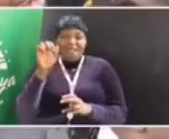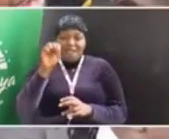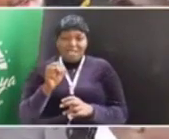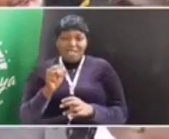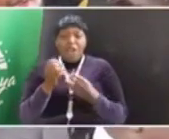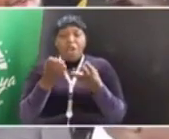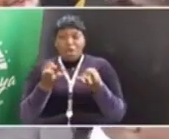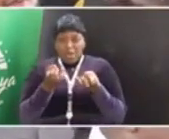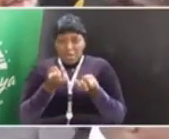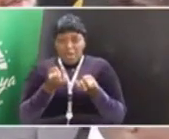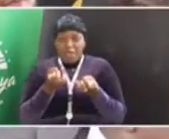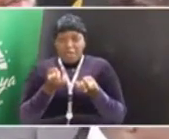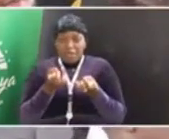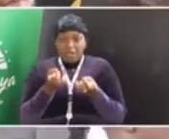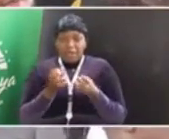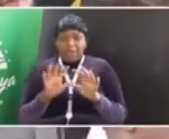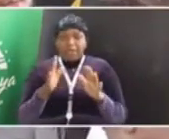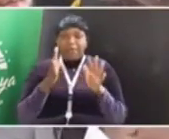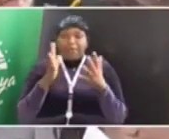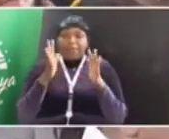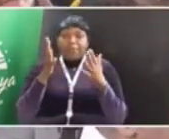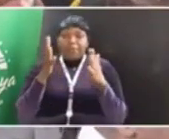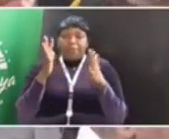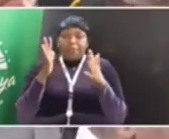of travel documents.